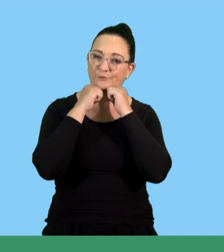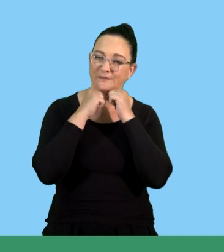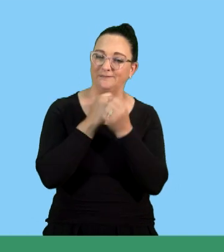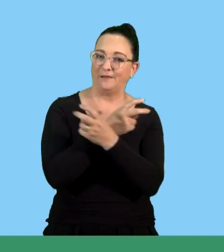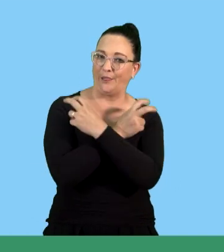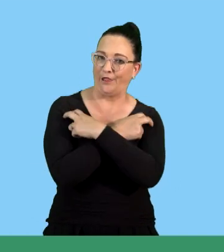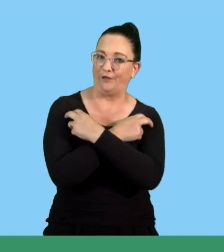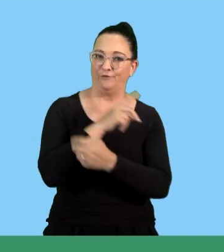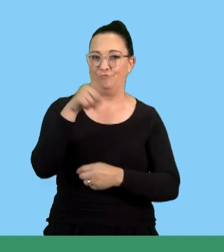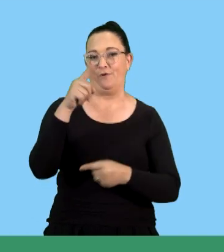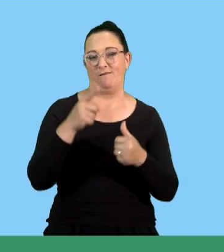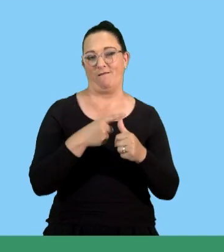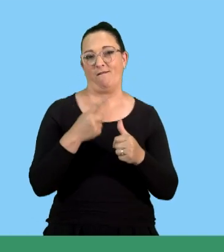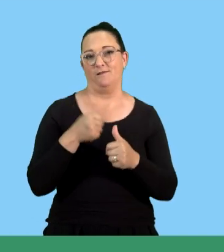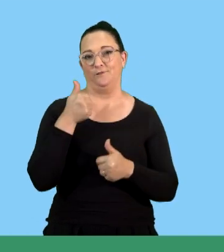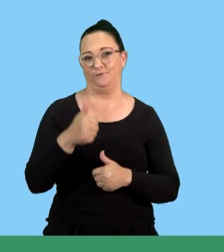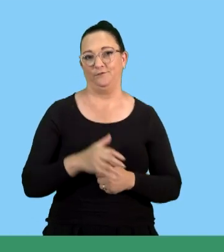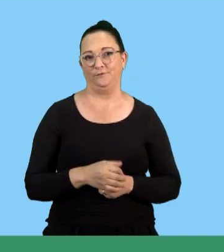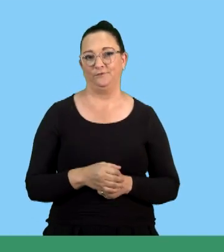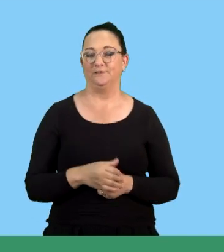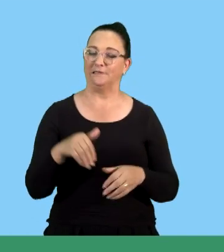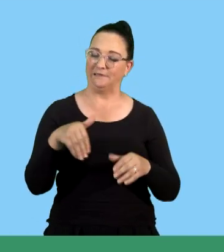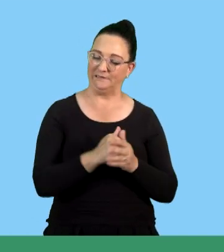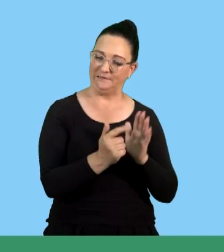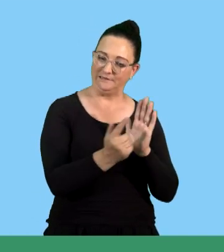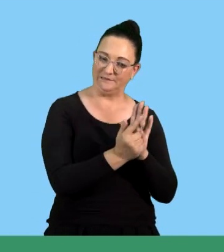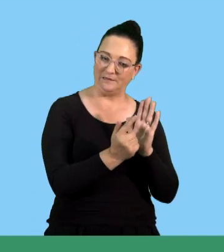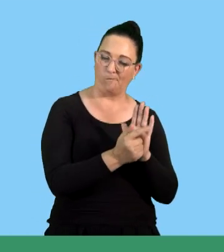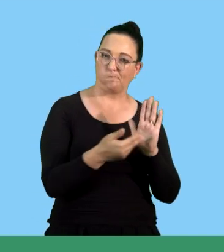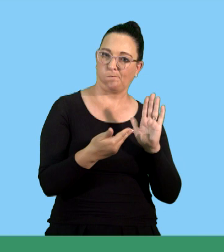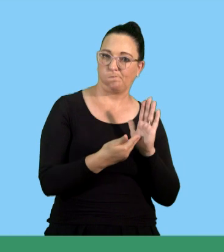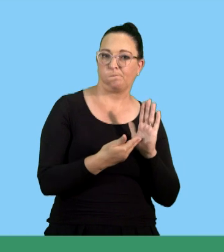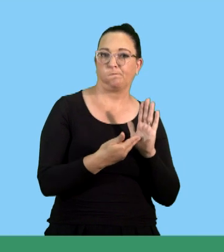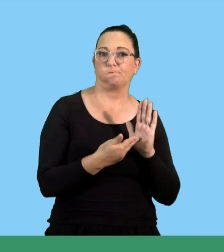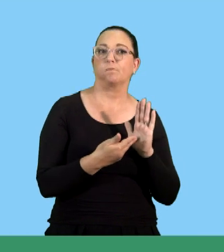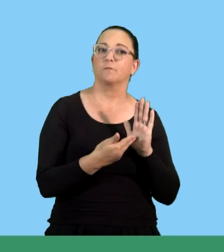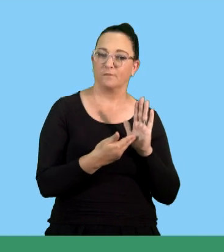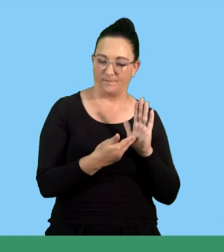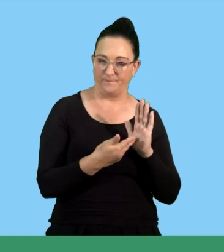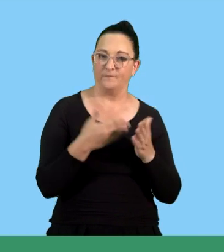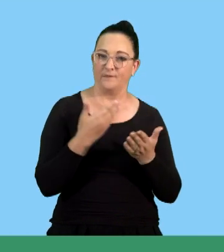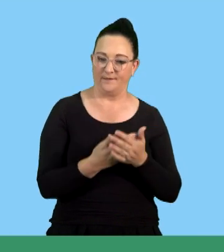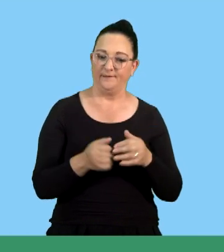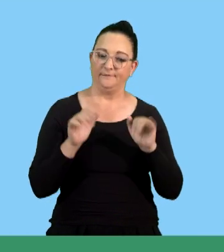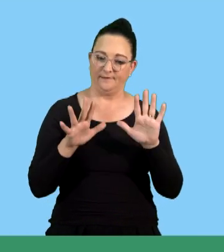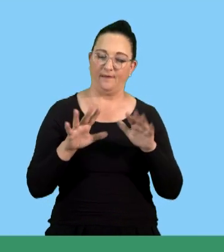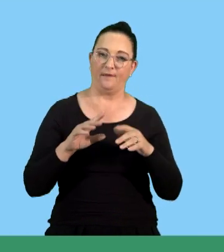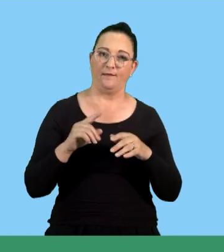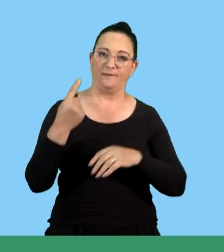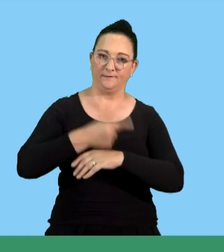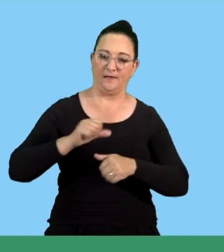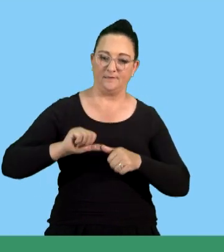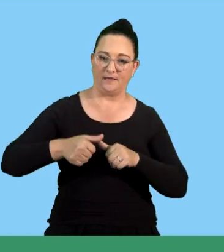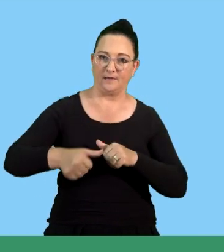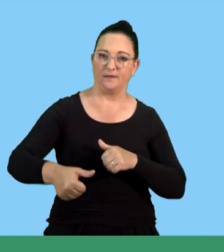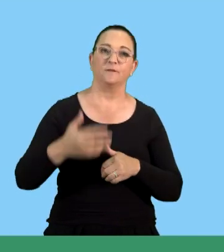leave. That is the correct answer. Remember, it says that in the legislation under parental leave that you are entitled to 10